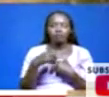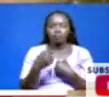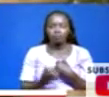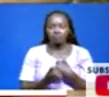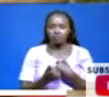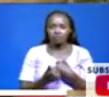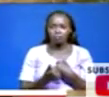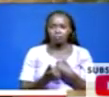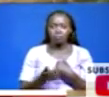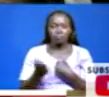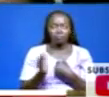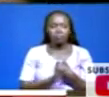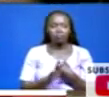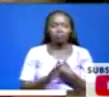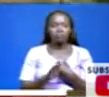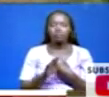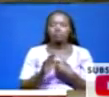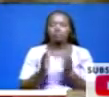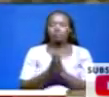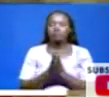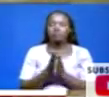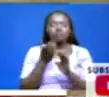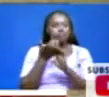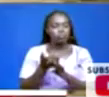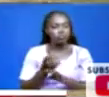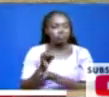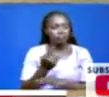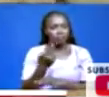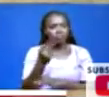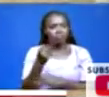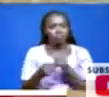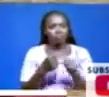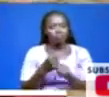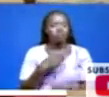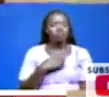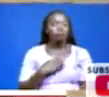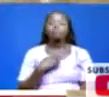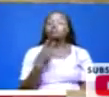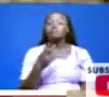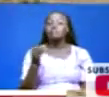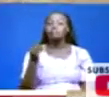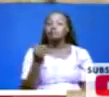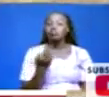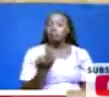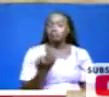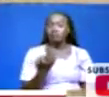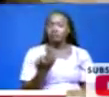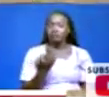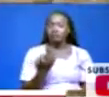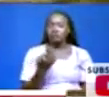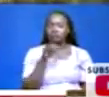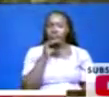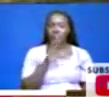will be back in the country for the world's toughest classic event after 2 decades since retiring from the 2003 WRC Safari Rally Kenya. His son